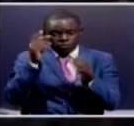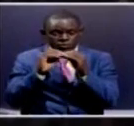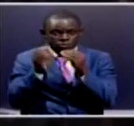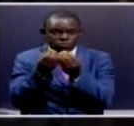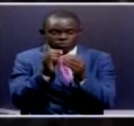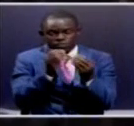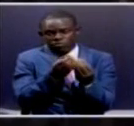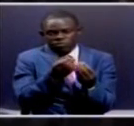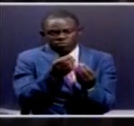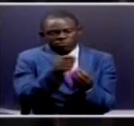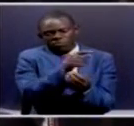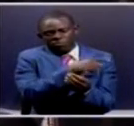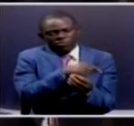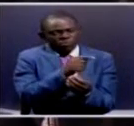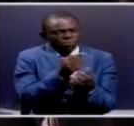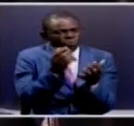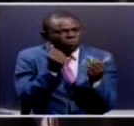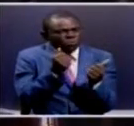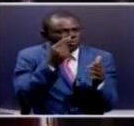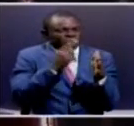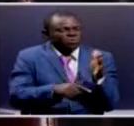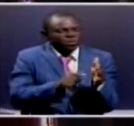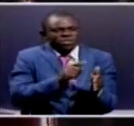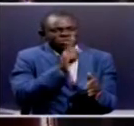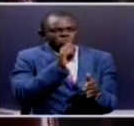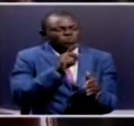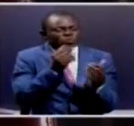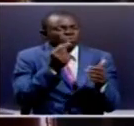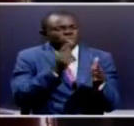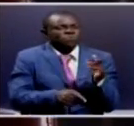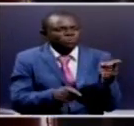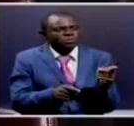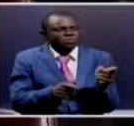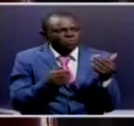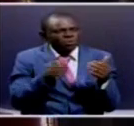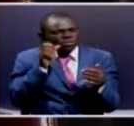and economic reforms, witchcraft, religious affairs, and reconciliation?